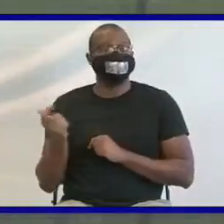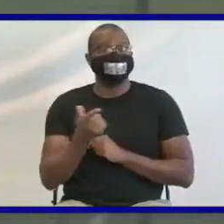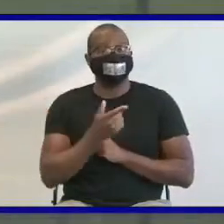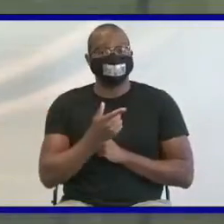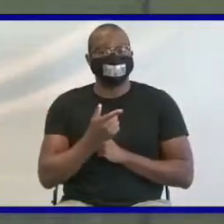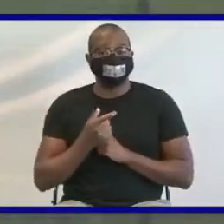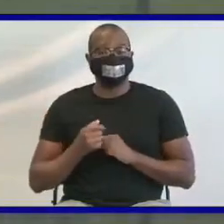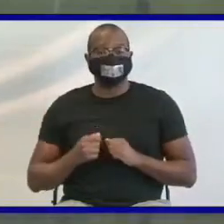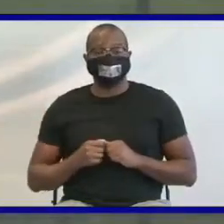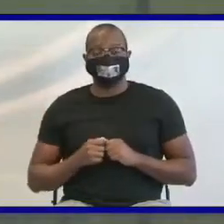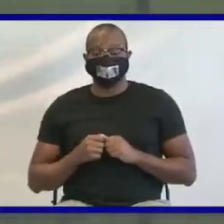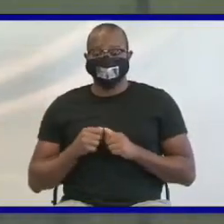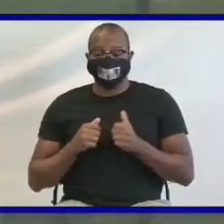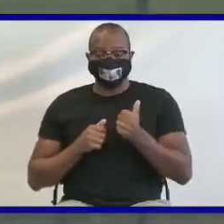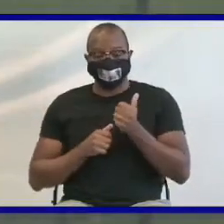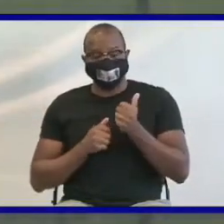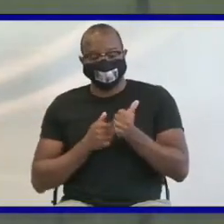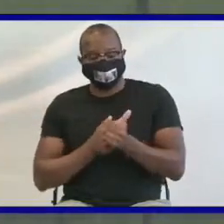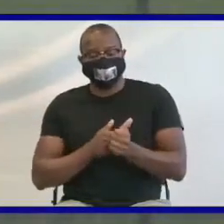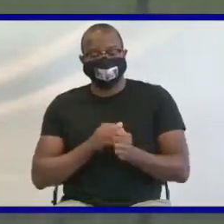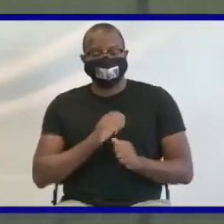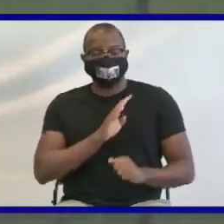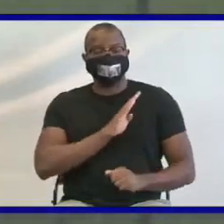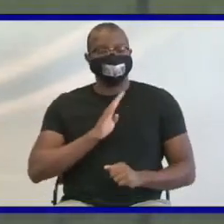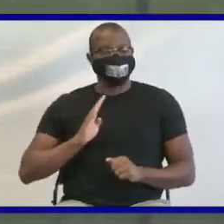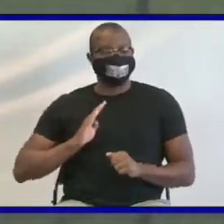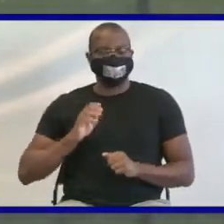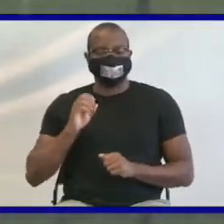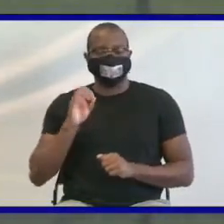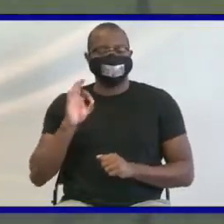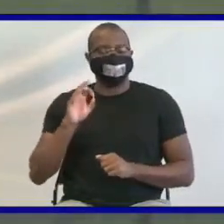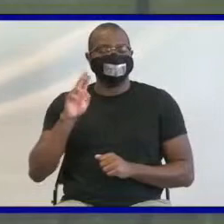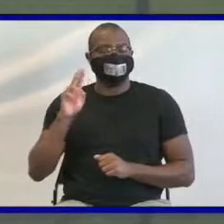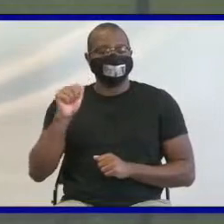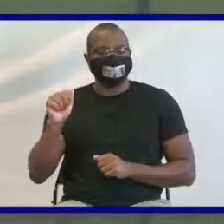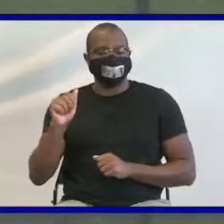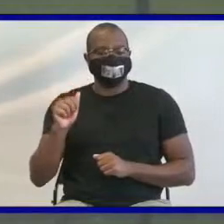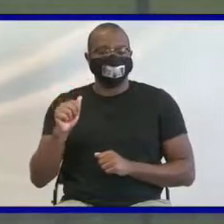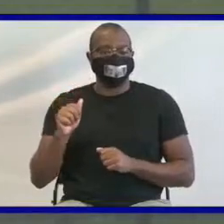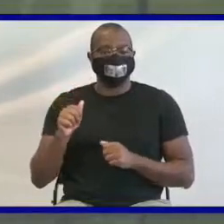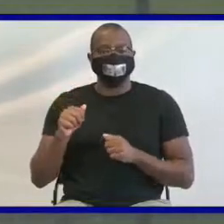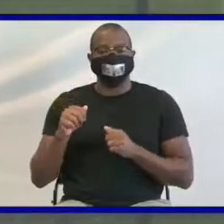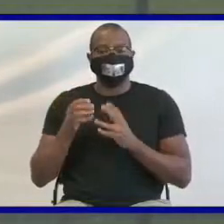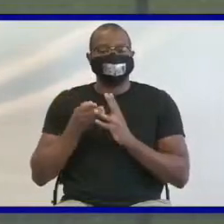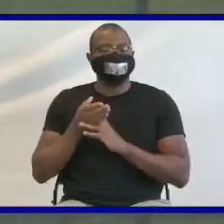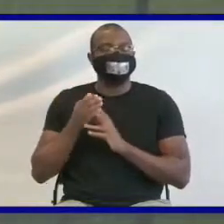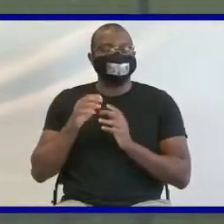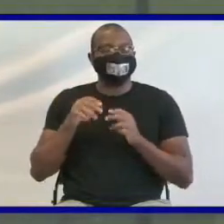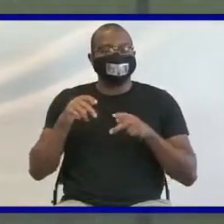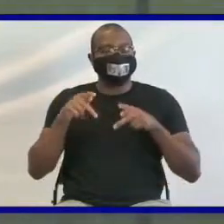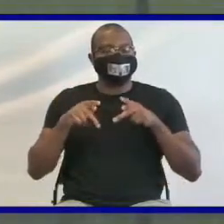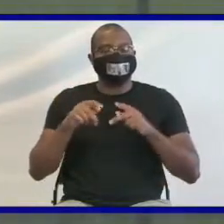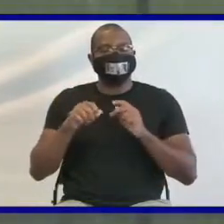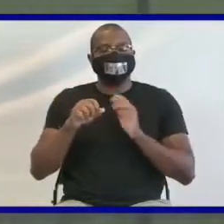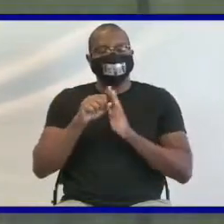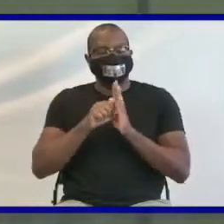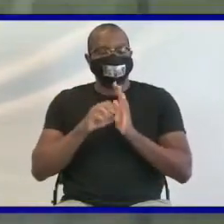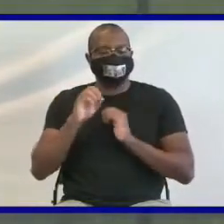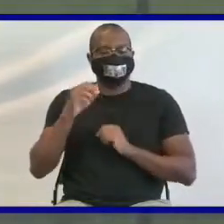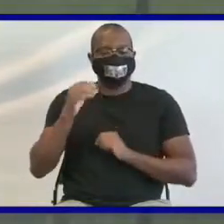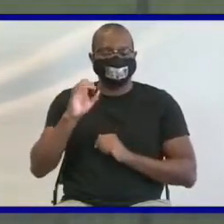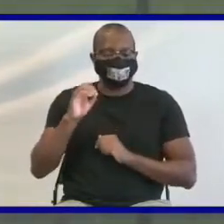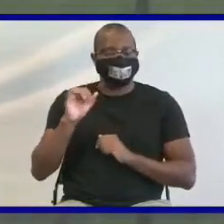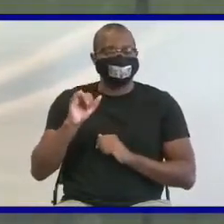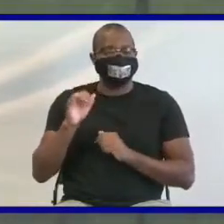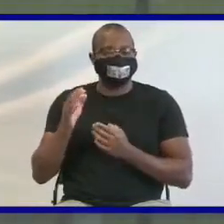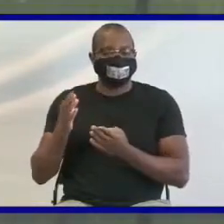Exercising the authority of the trustees of the University of Akron, legally vested by the people of the state of Ohio, and upon the recommendation